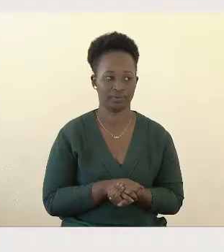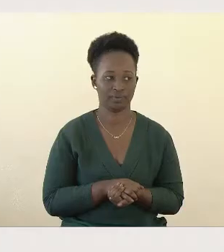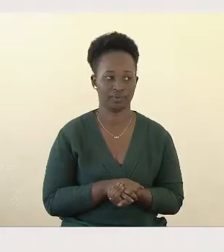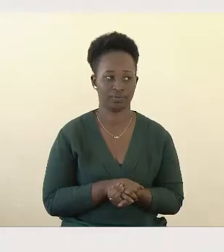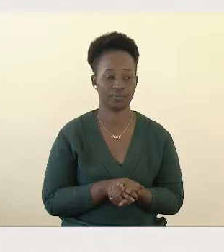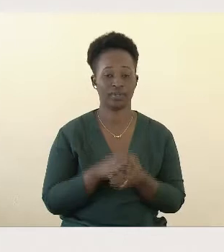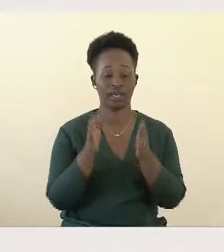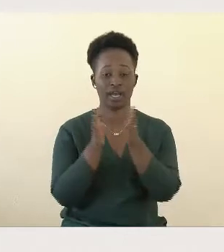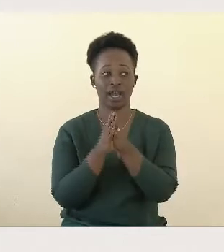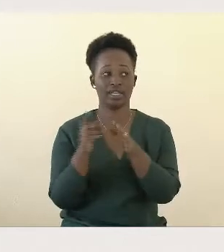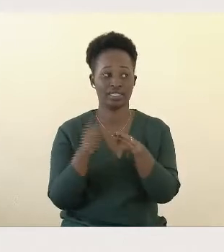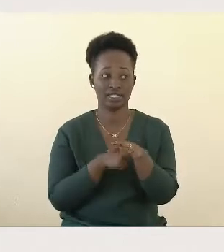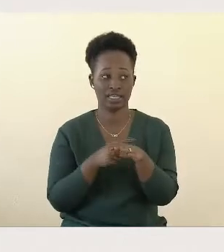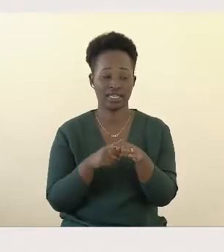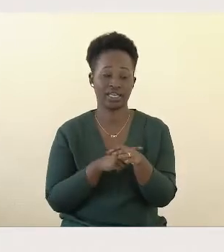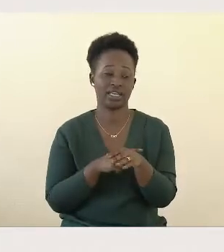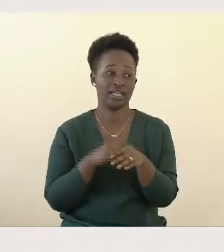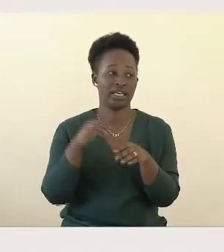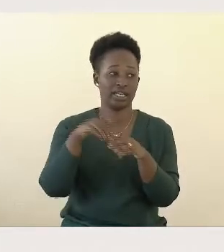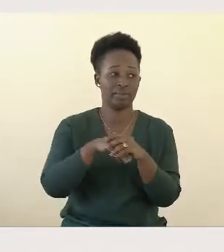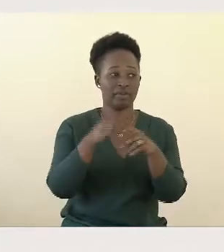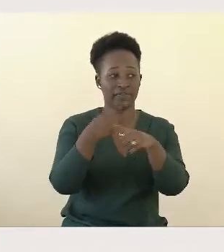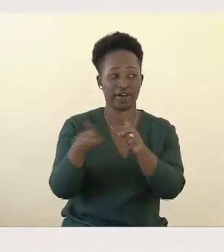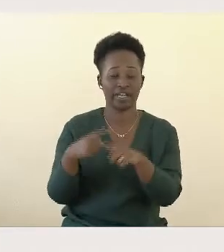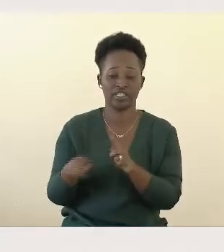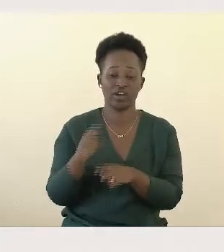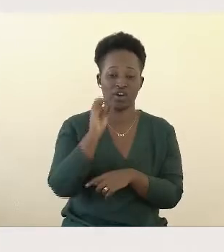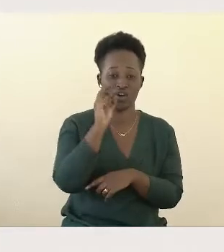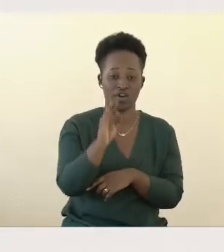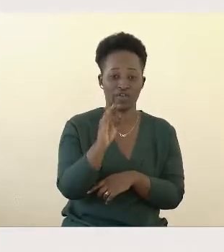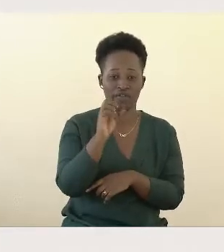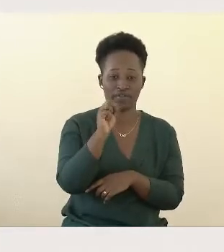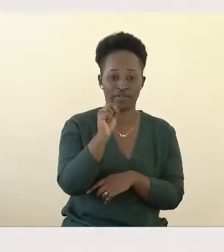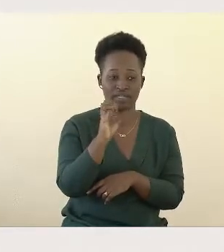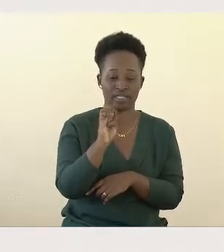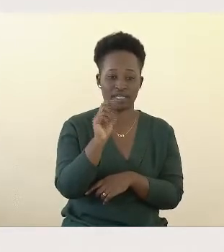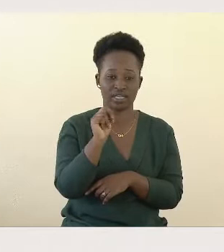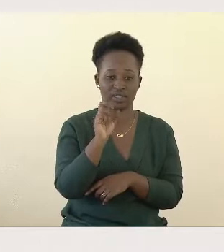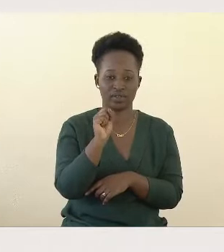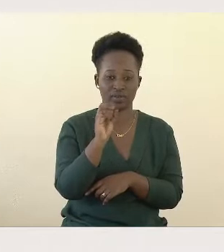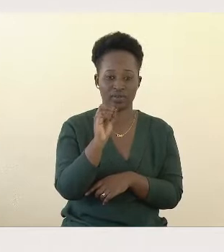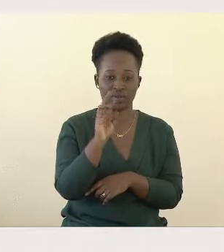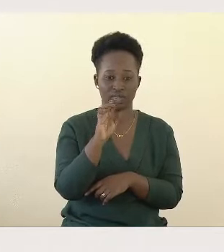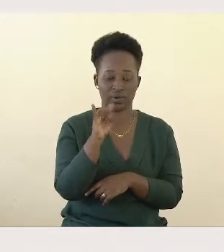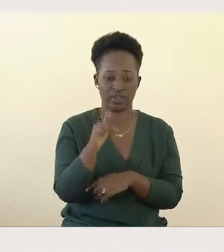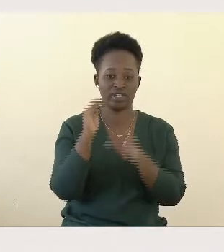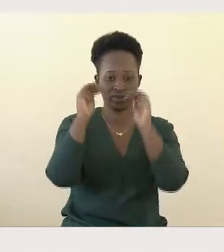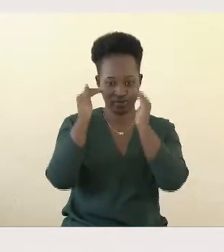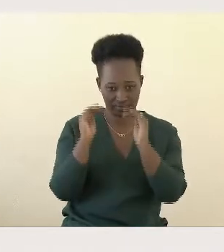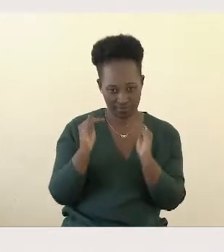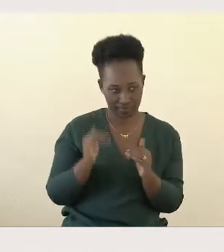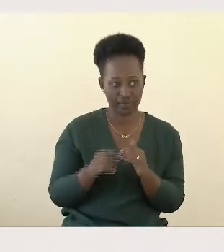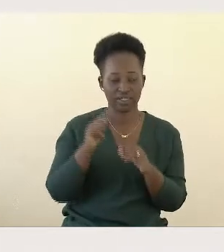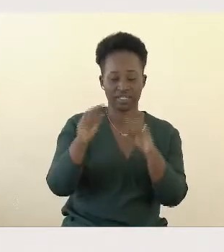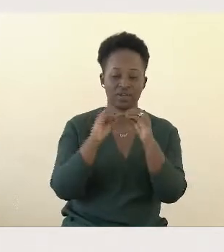The skin is also equipped with a variety of sensory structures. If you talk about sensory organs, these are organs that are